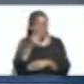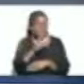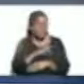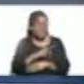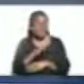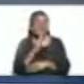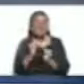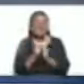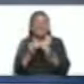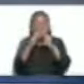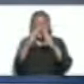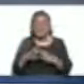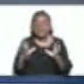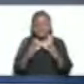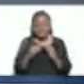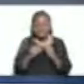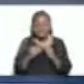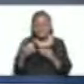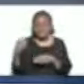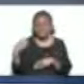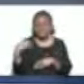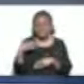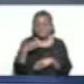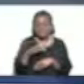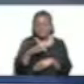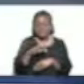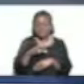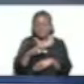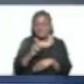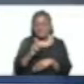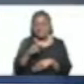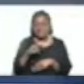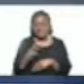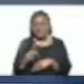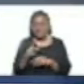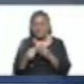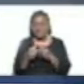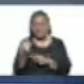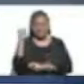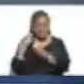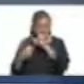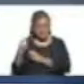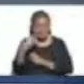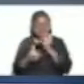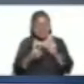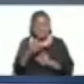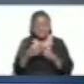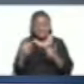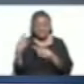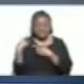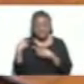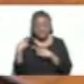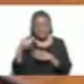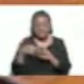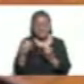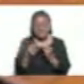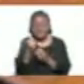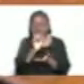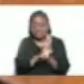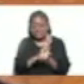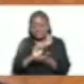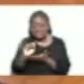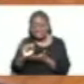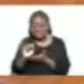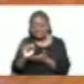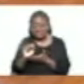Assembly's Chief Clerk about tradition, procedure, and responsibility in this most sacred place. When you listen to